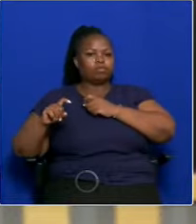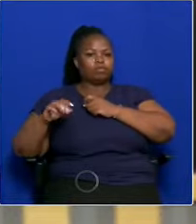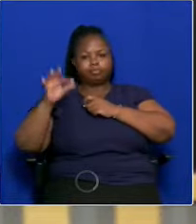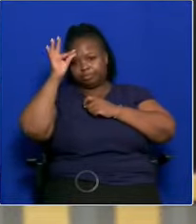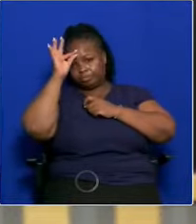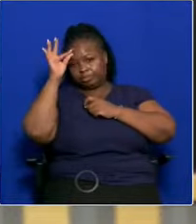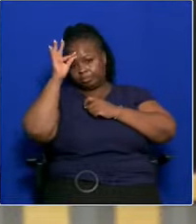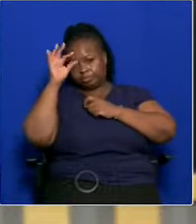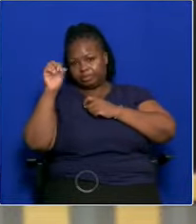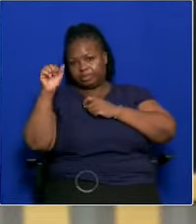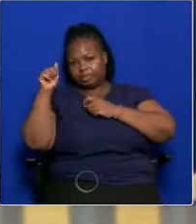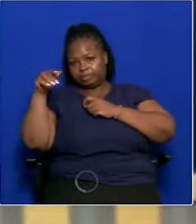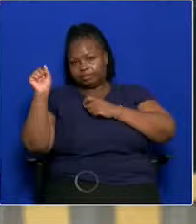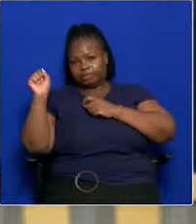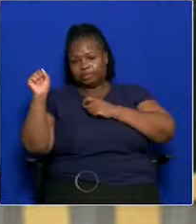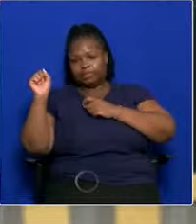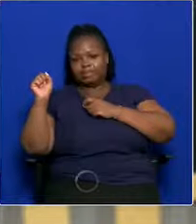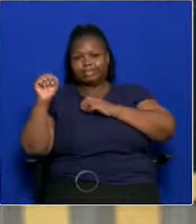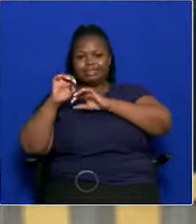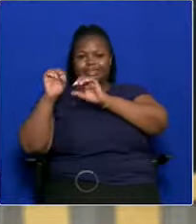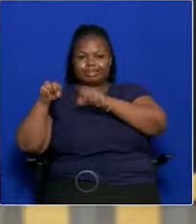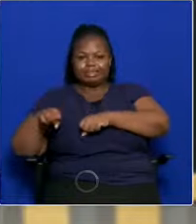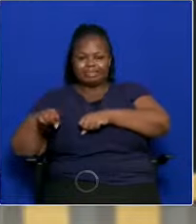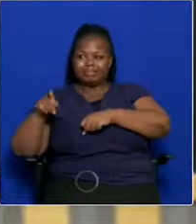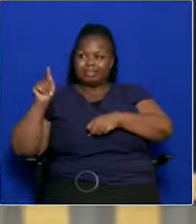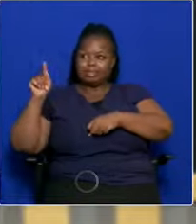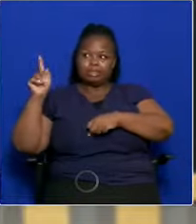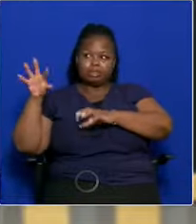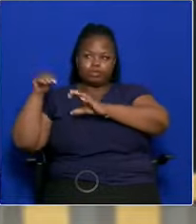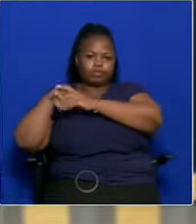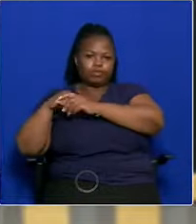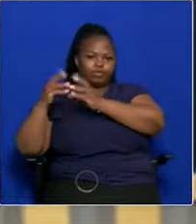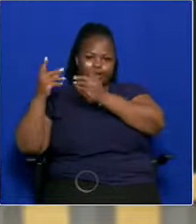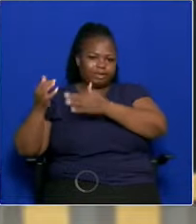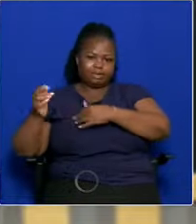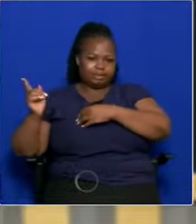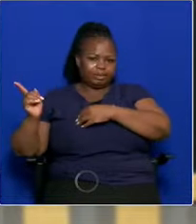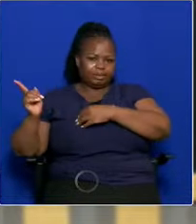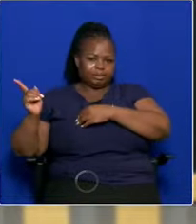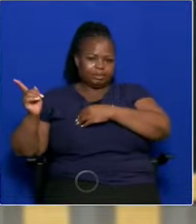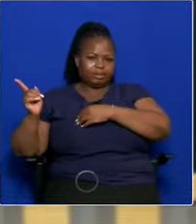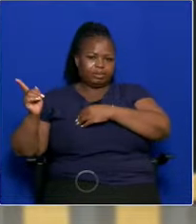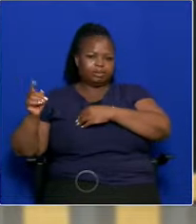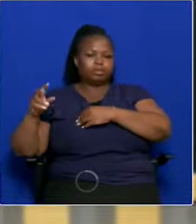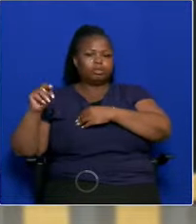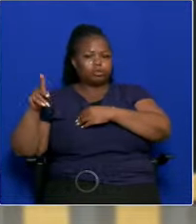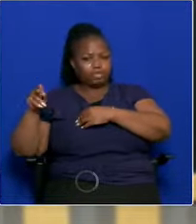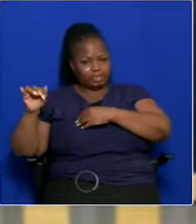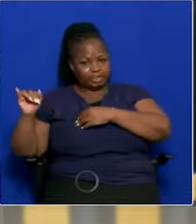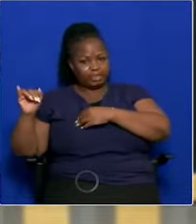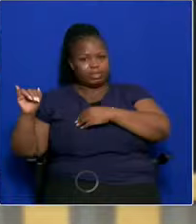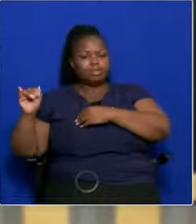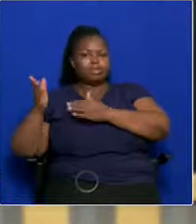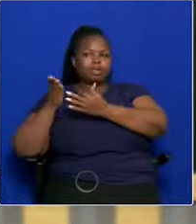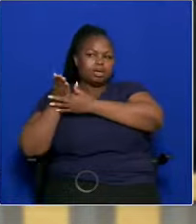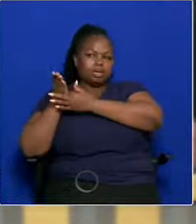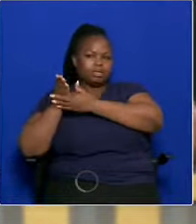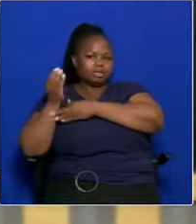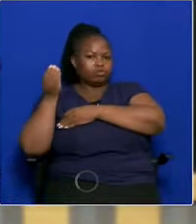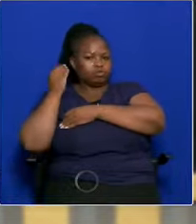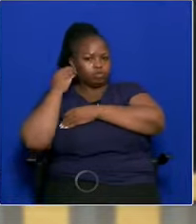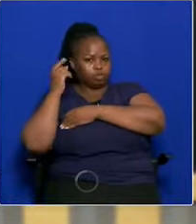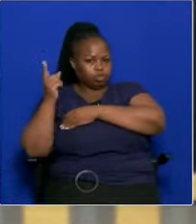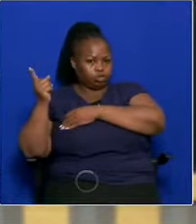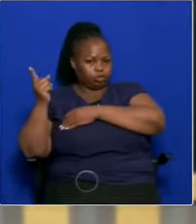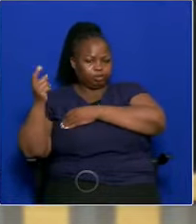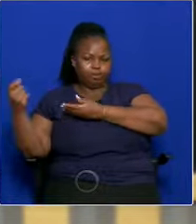system, which he too is not involved with finances, but he gets access to this stuff. He sends it to